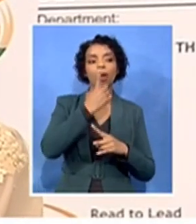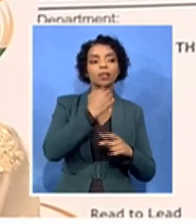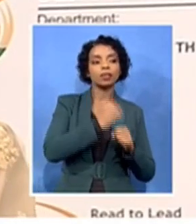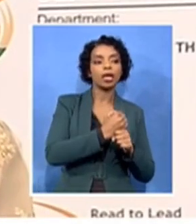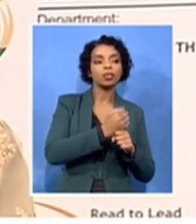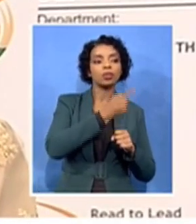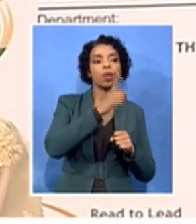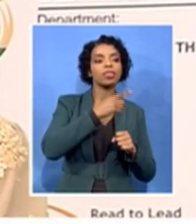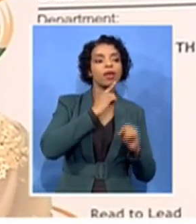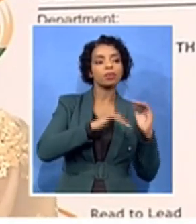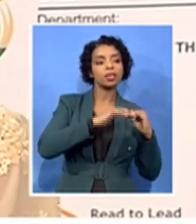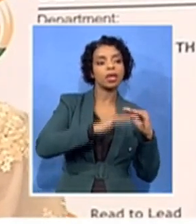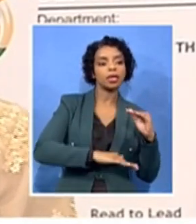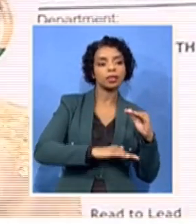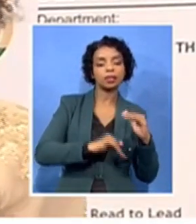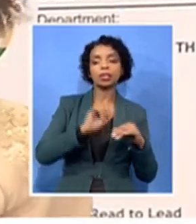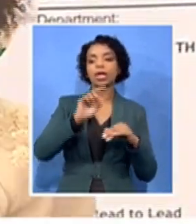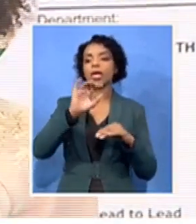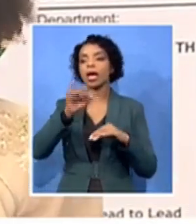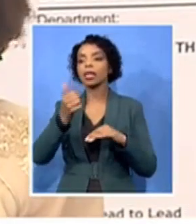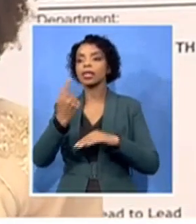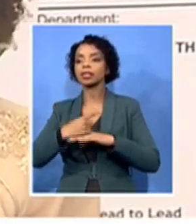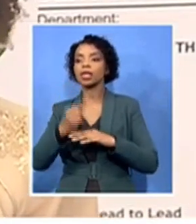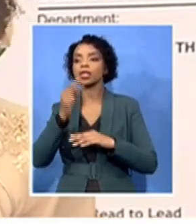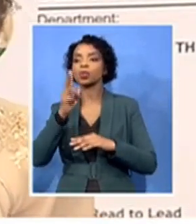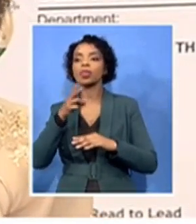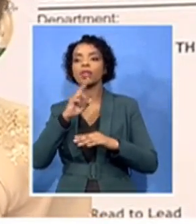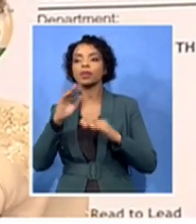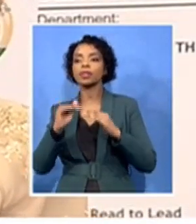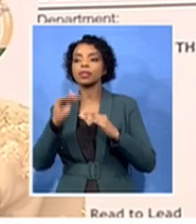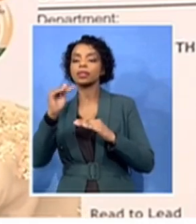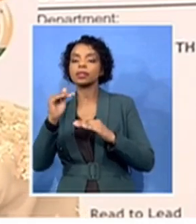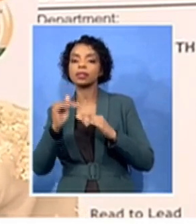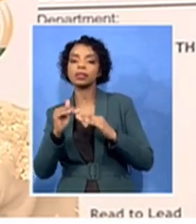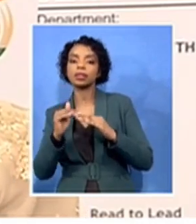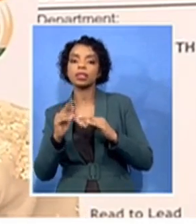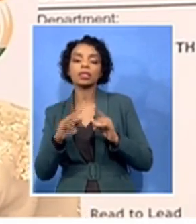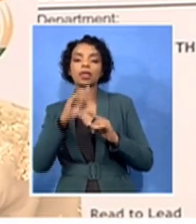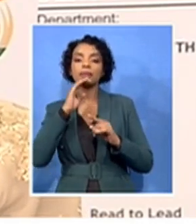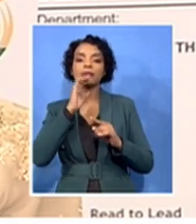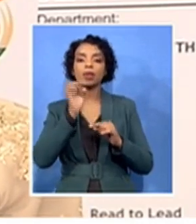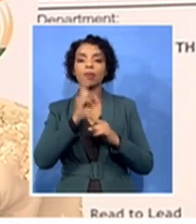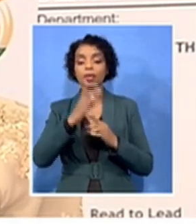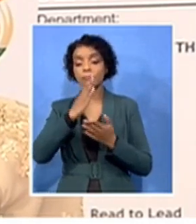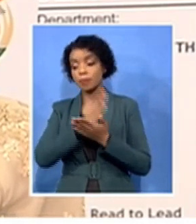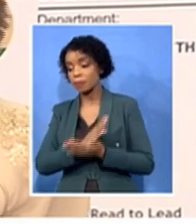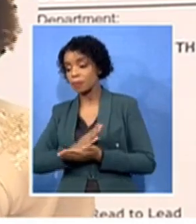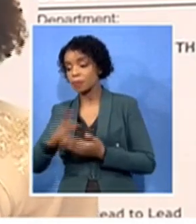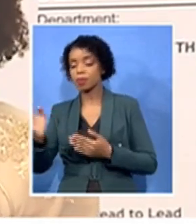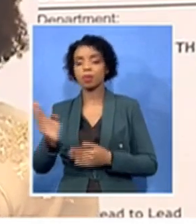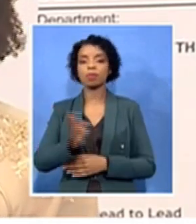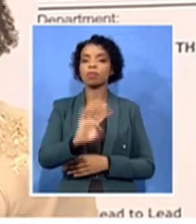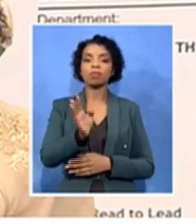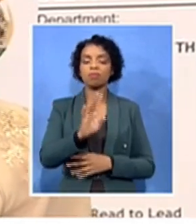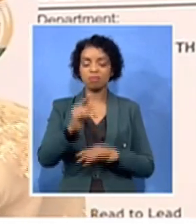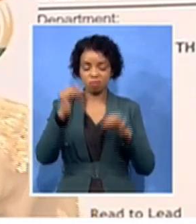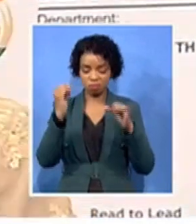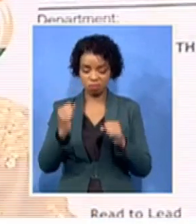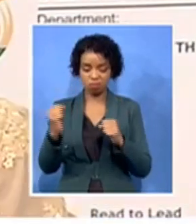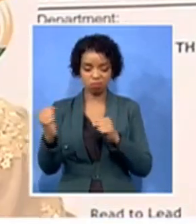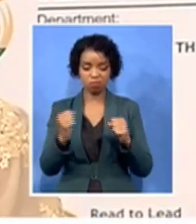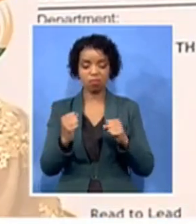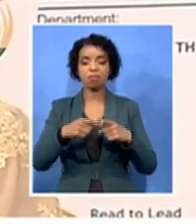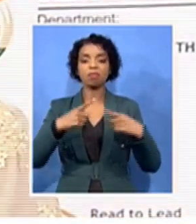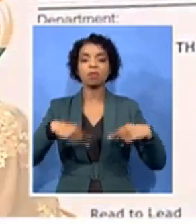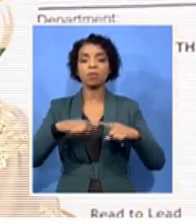one. It's still there around us and should continue to take all the necessary safety measures. And I must say to the